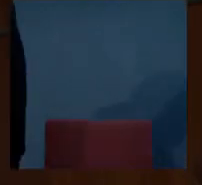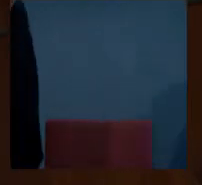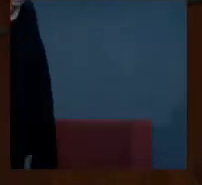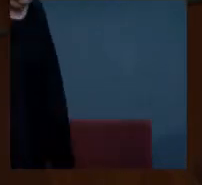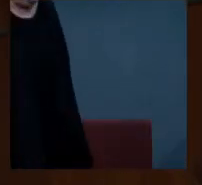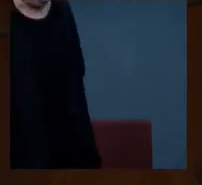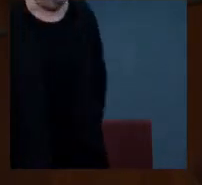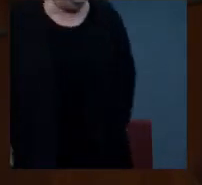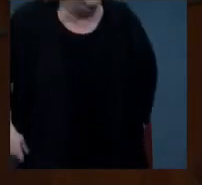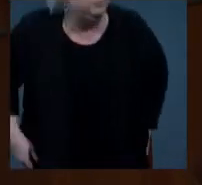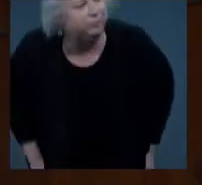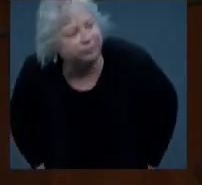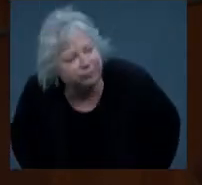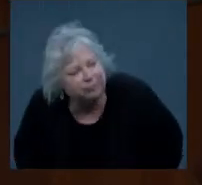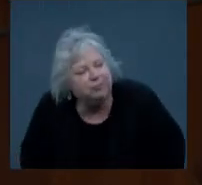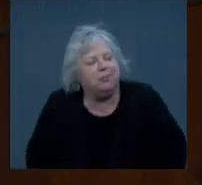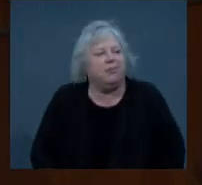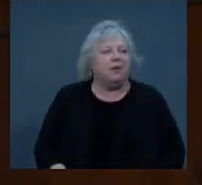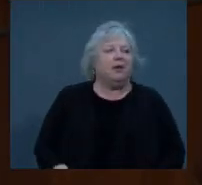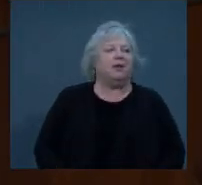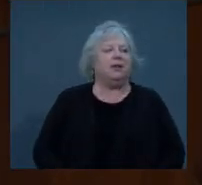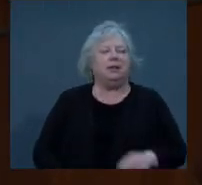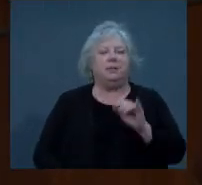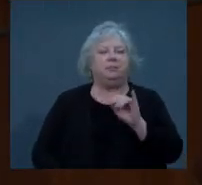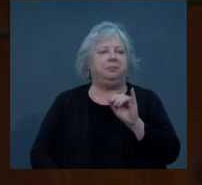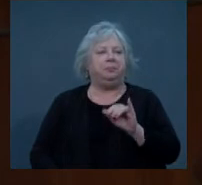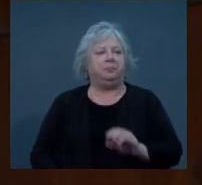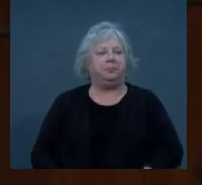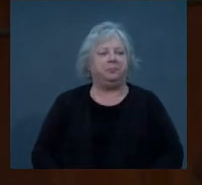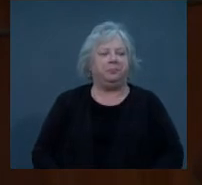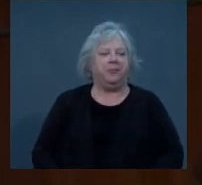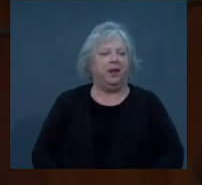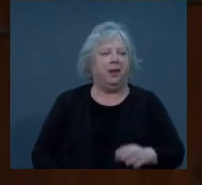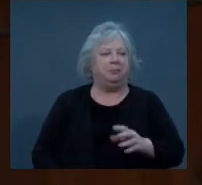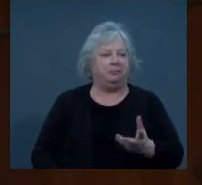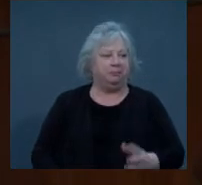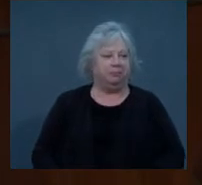no, I'm looking if I'm on the right page yet. Yeah.